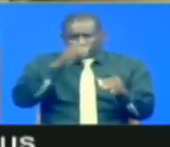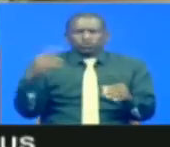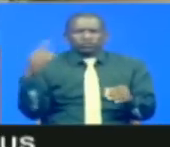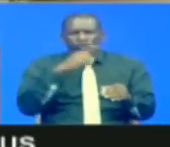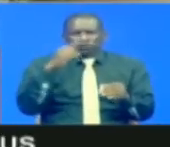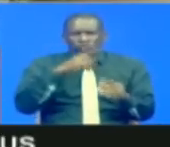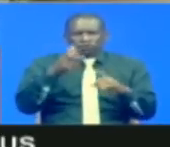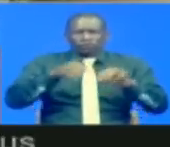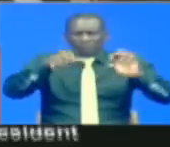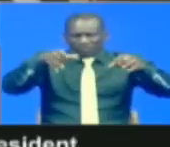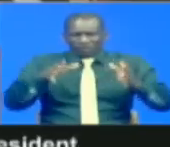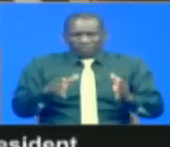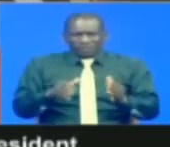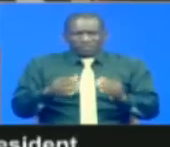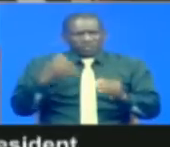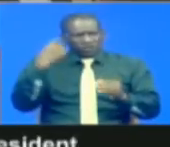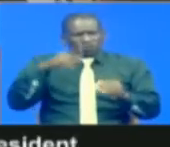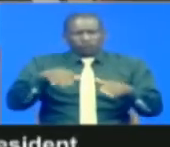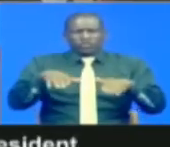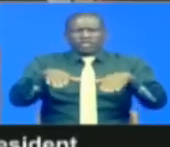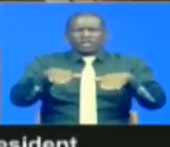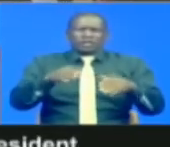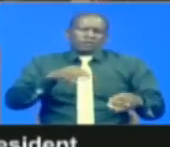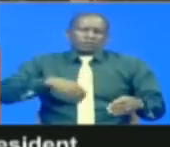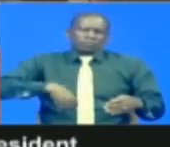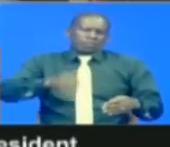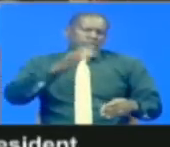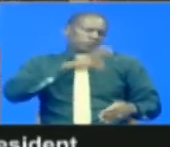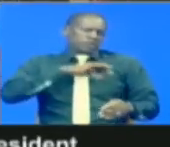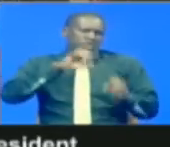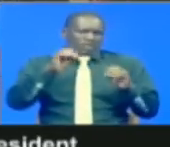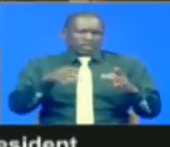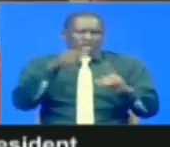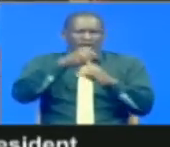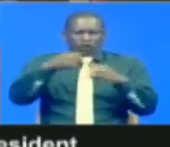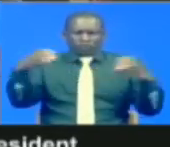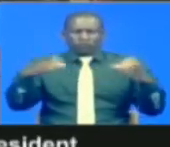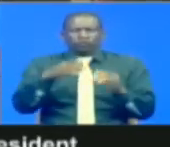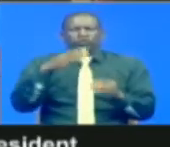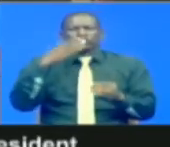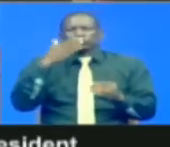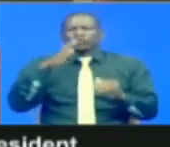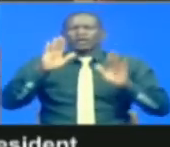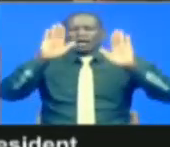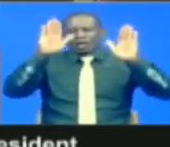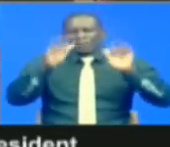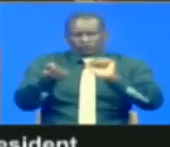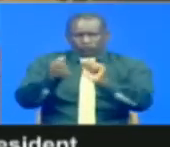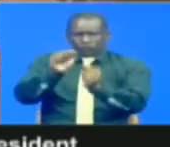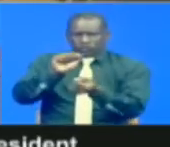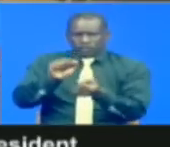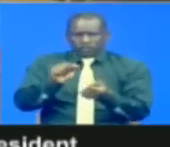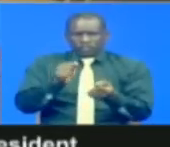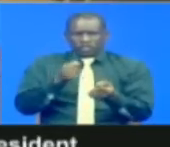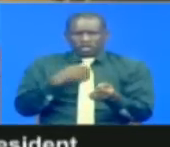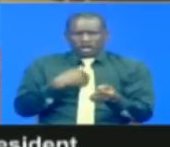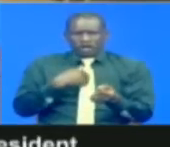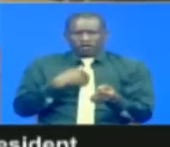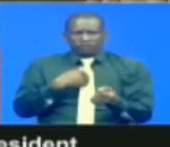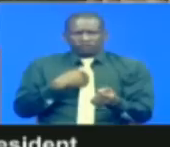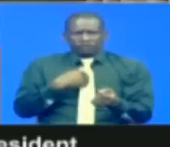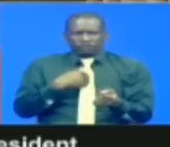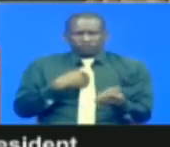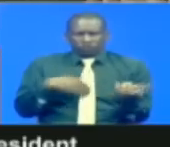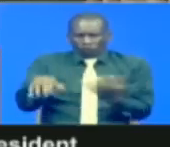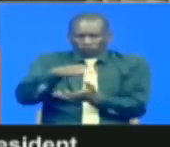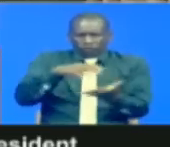from farmers over pending arrears, a lobby group, the Sugar Campaign for Change, has thrown a spanner in the works.